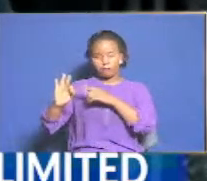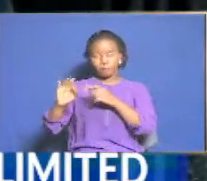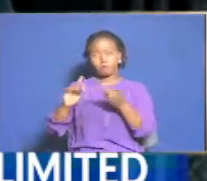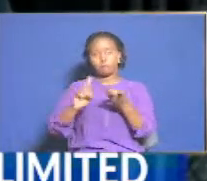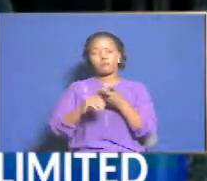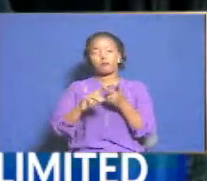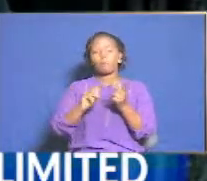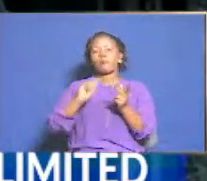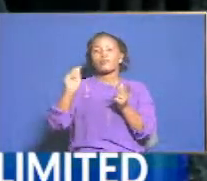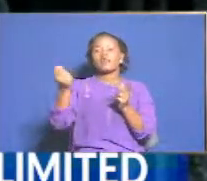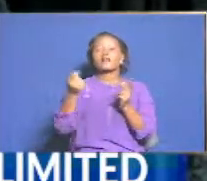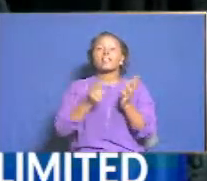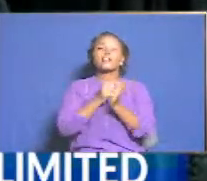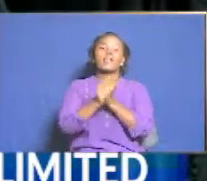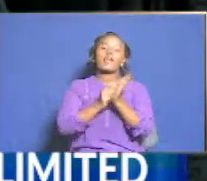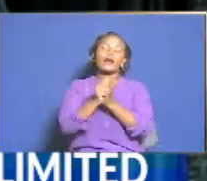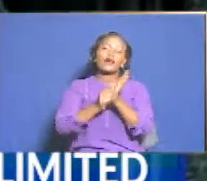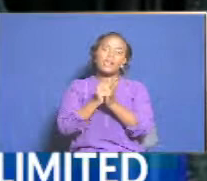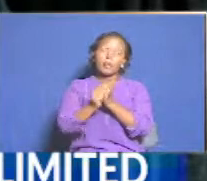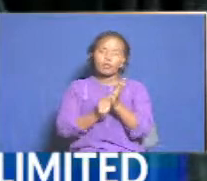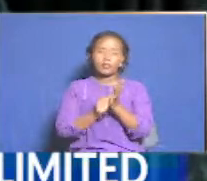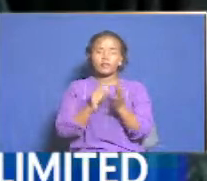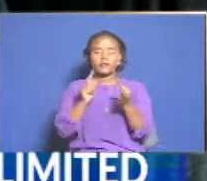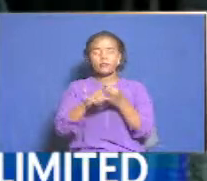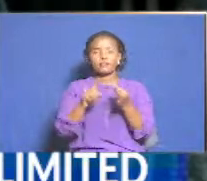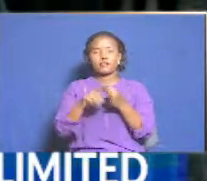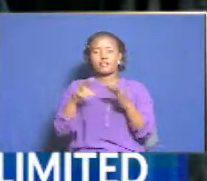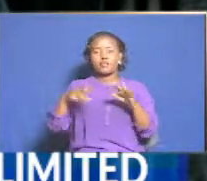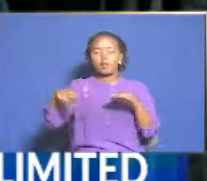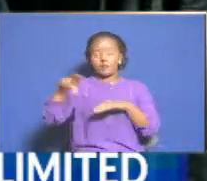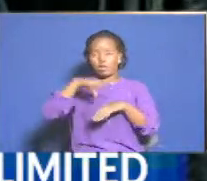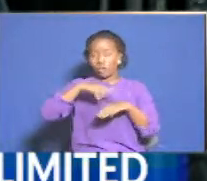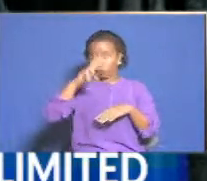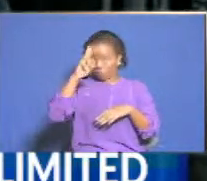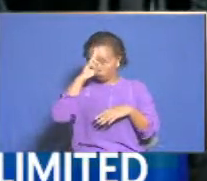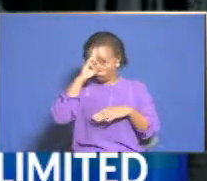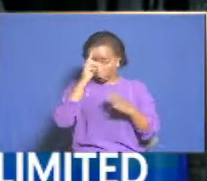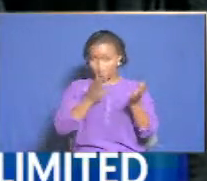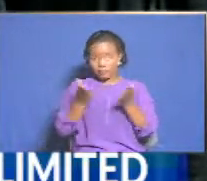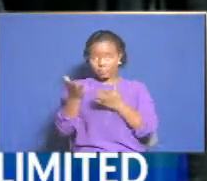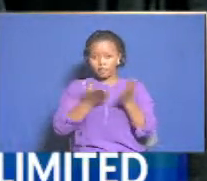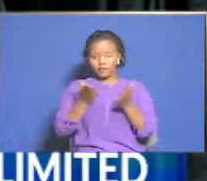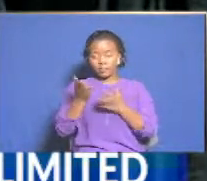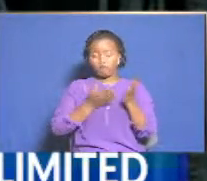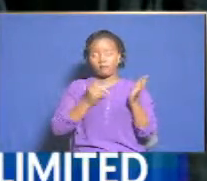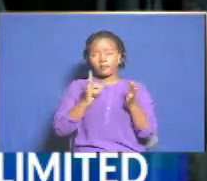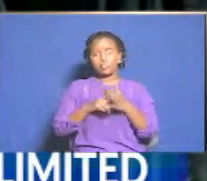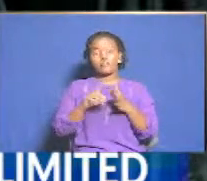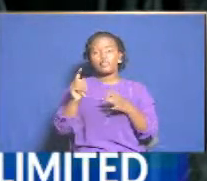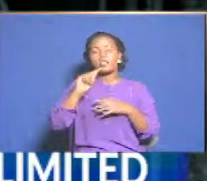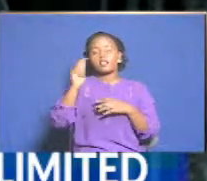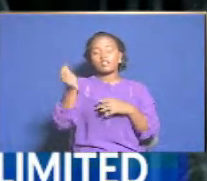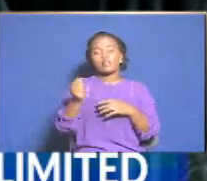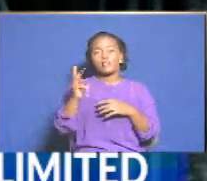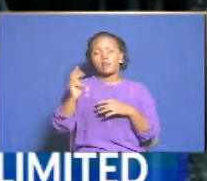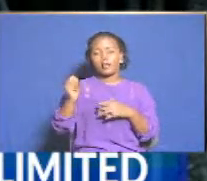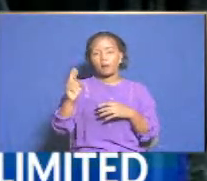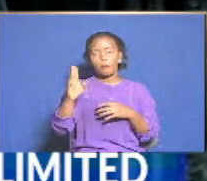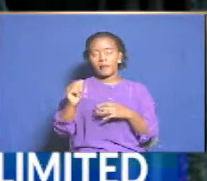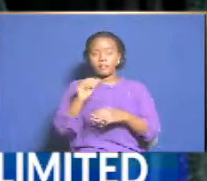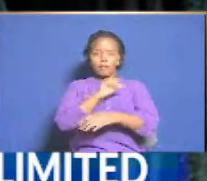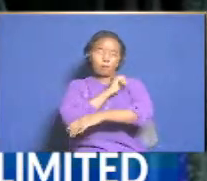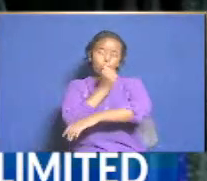Railways Corporation, our National Police Service, the Kenya Maritime Authority.